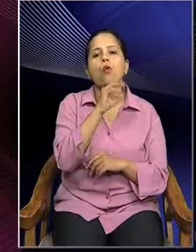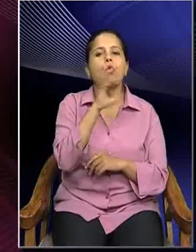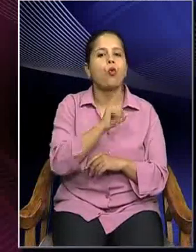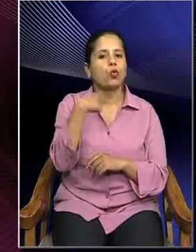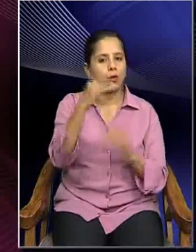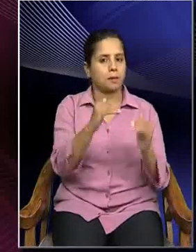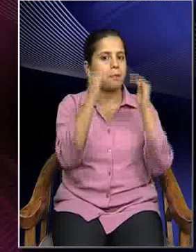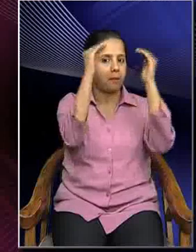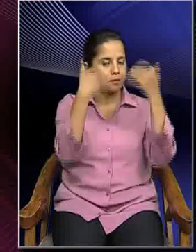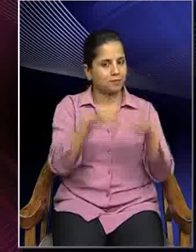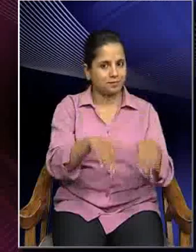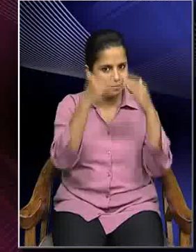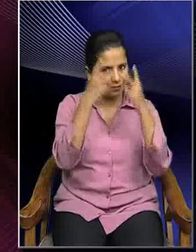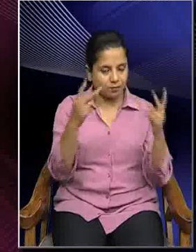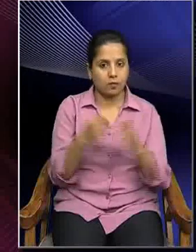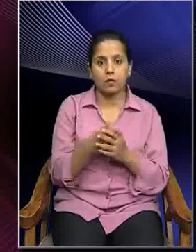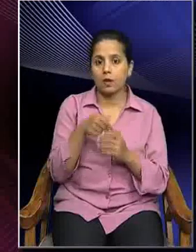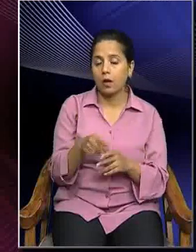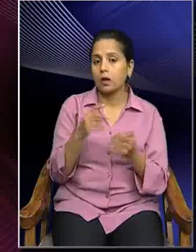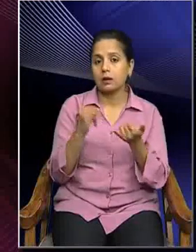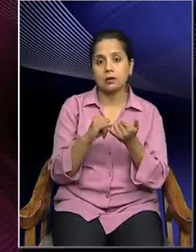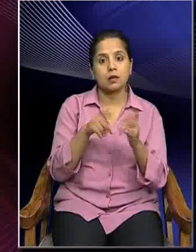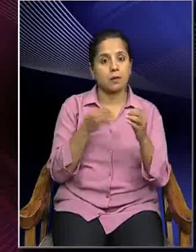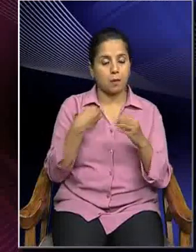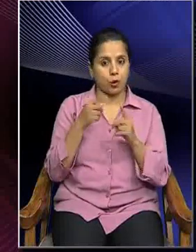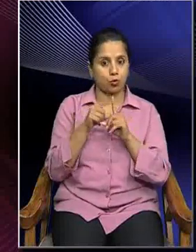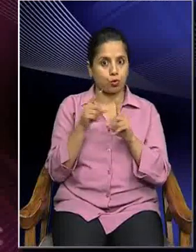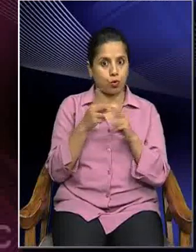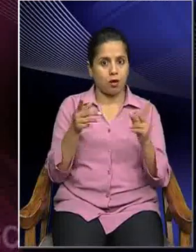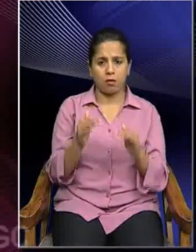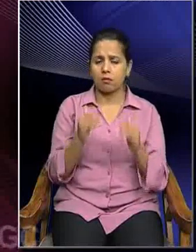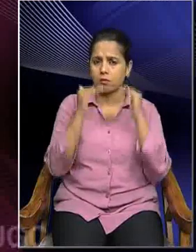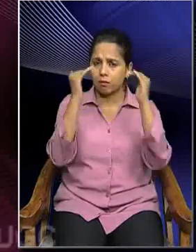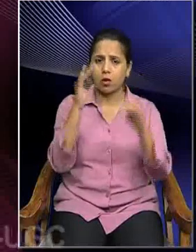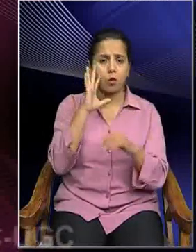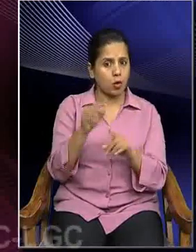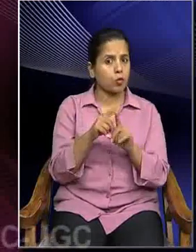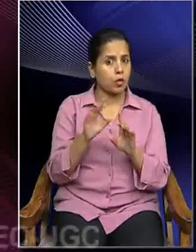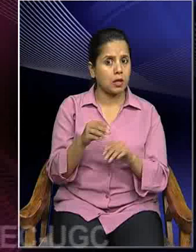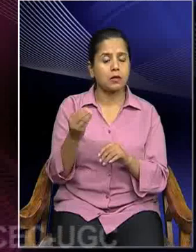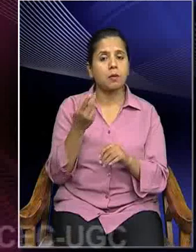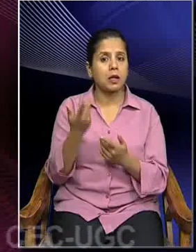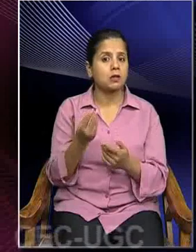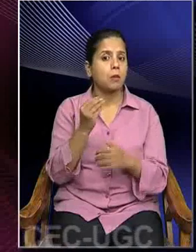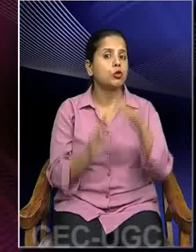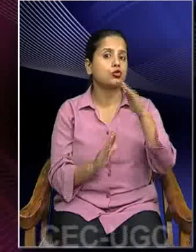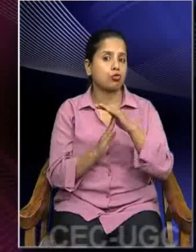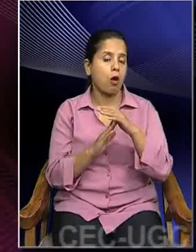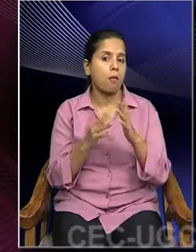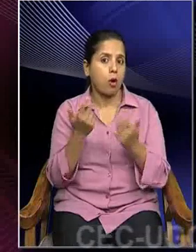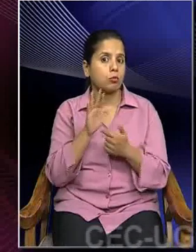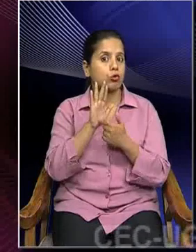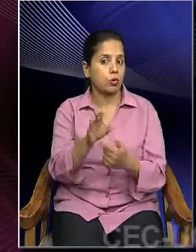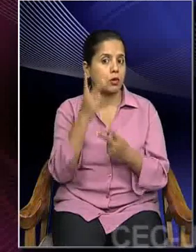seniors. So symbols are highly functional. They could be also stop signs. For instance,